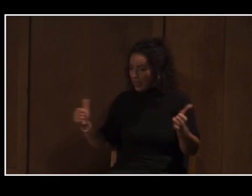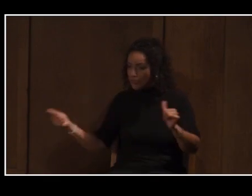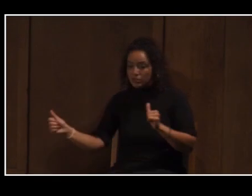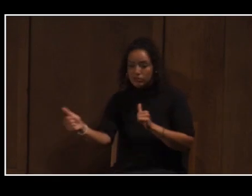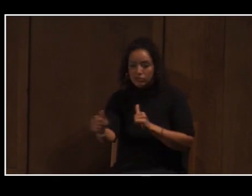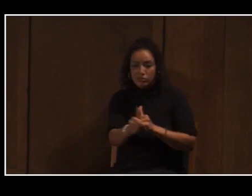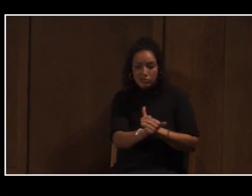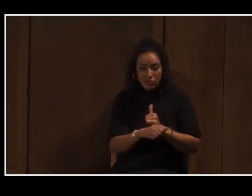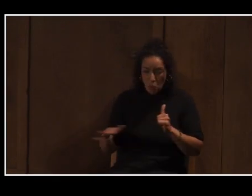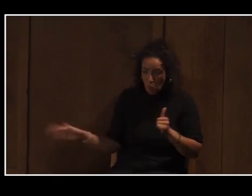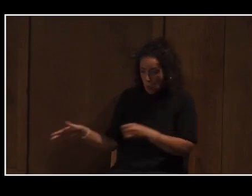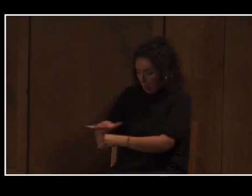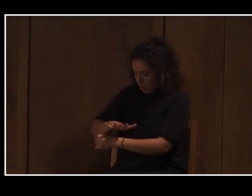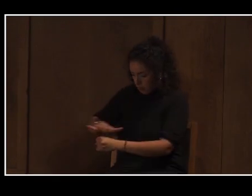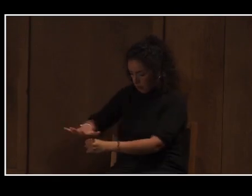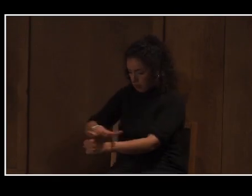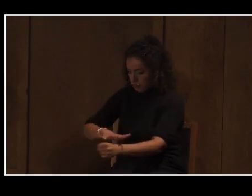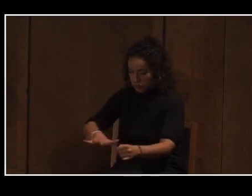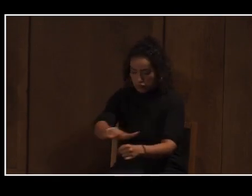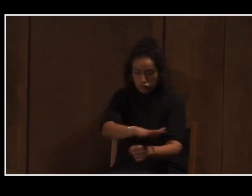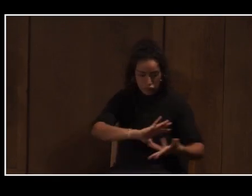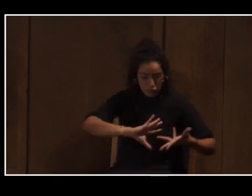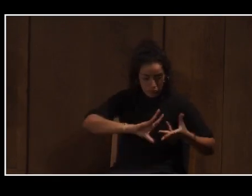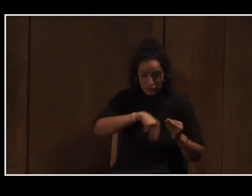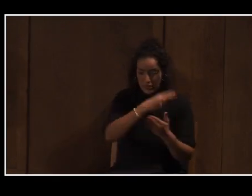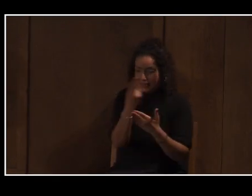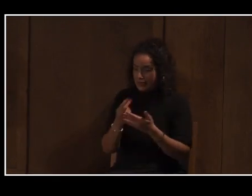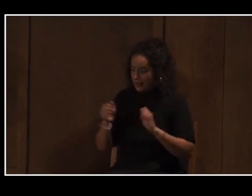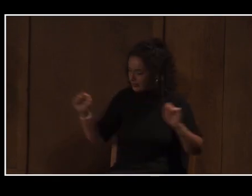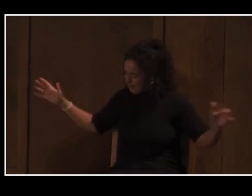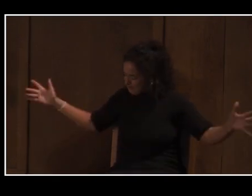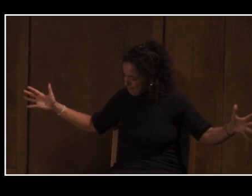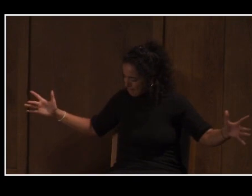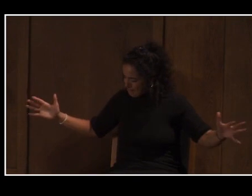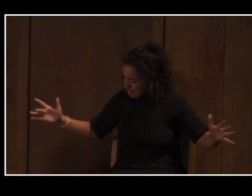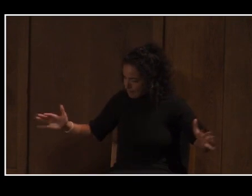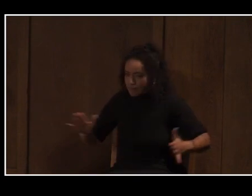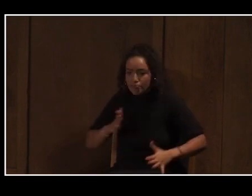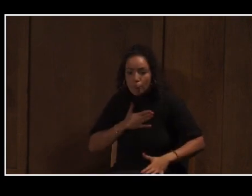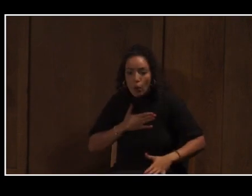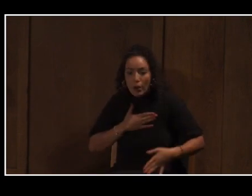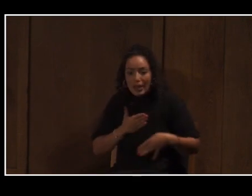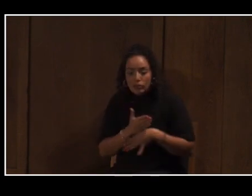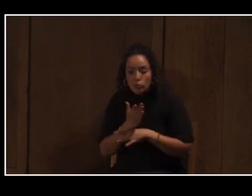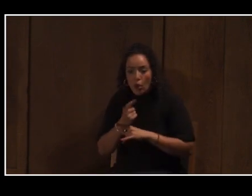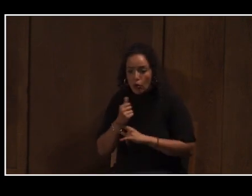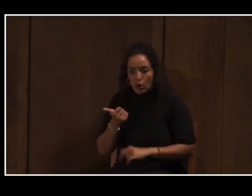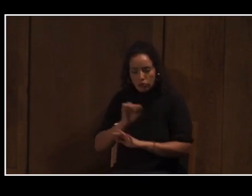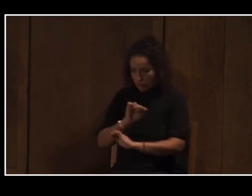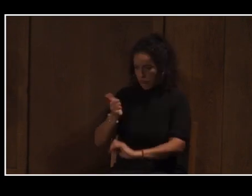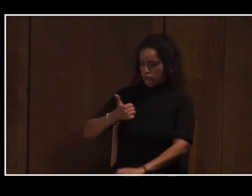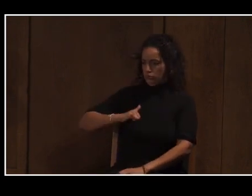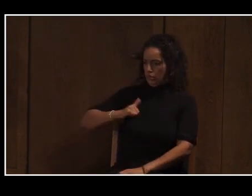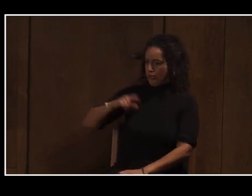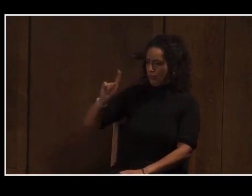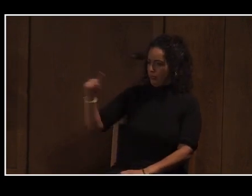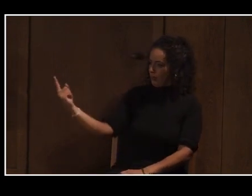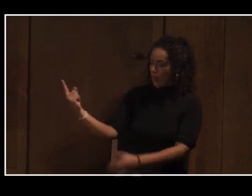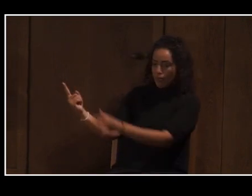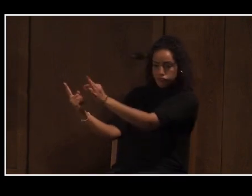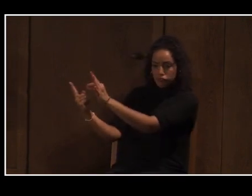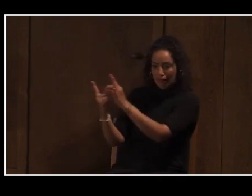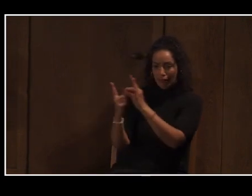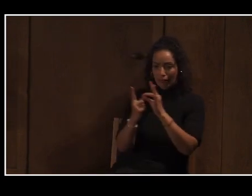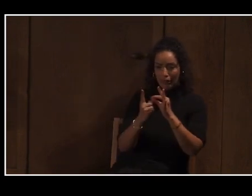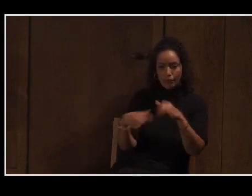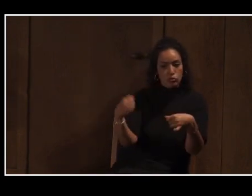every type of neighborhood to designers, but we also love to work with unusual suspects and bring them deep into government as well. So this is